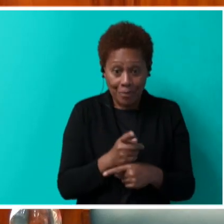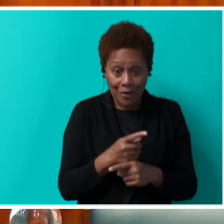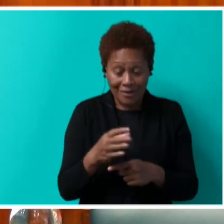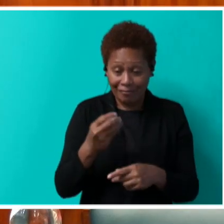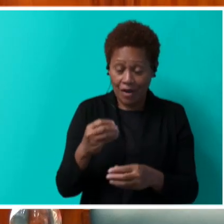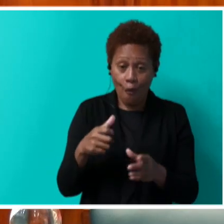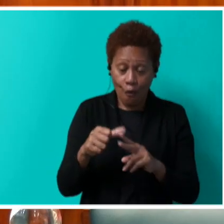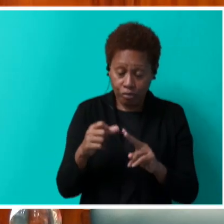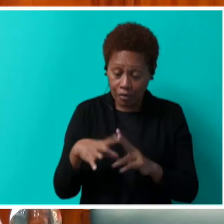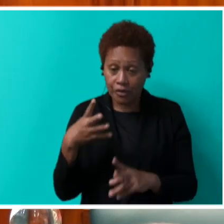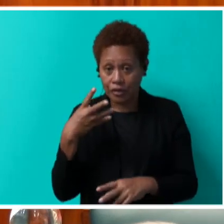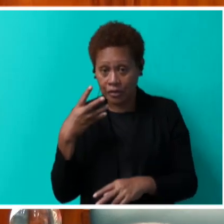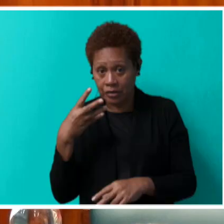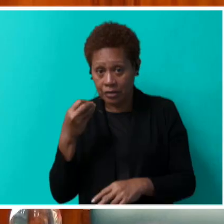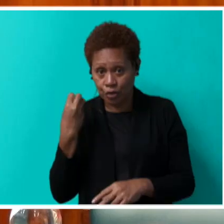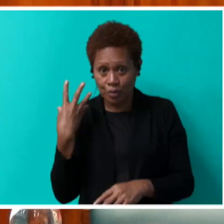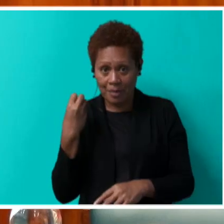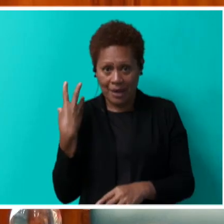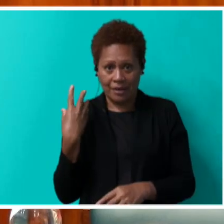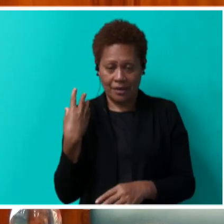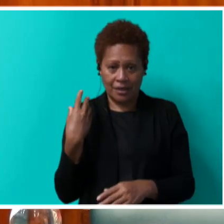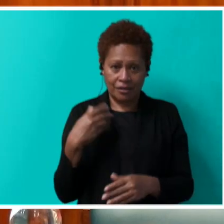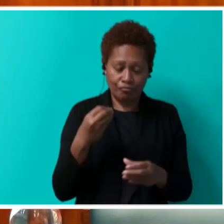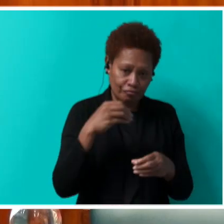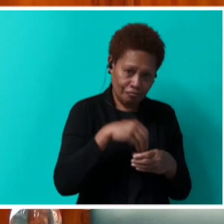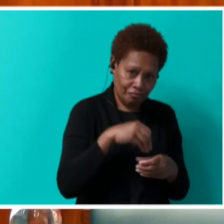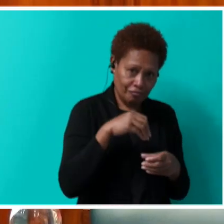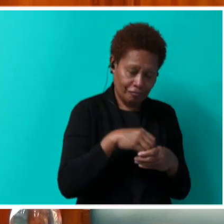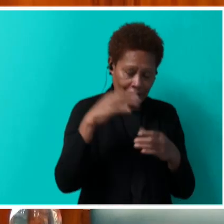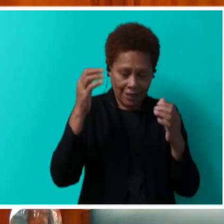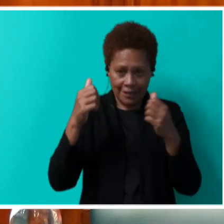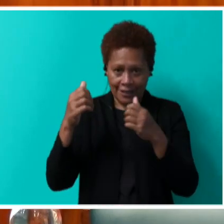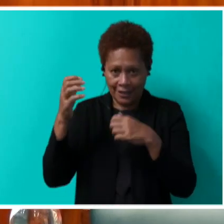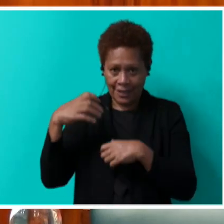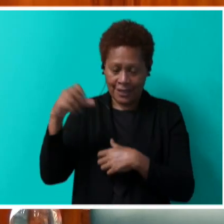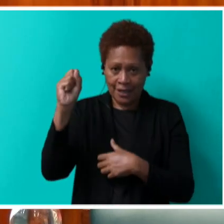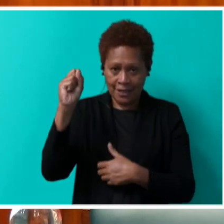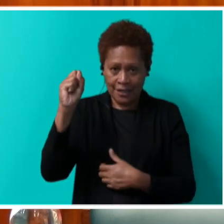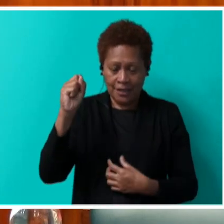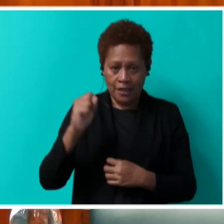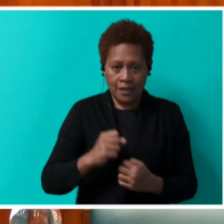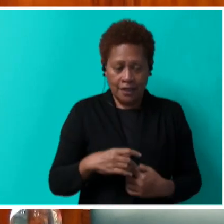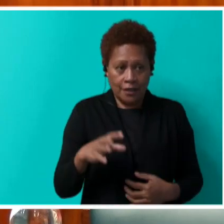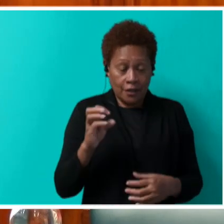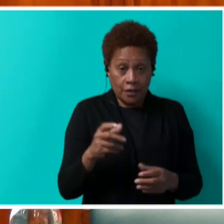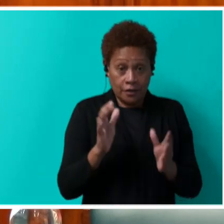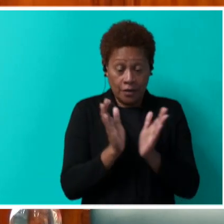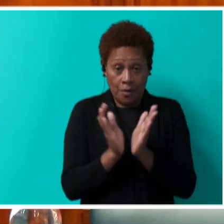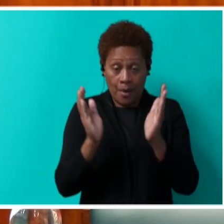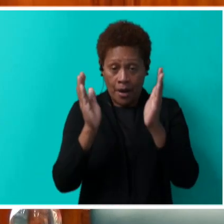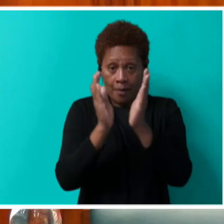supermarkets was also part of this success. Madam Deputy Speaker, our pineapple